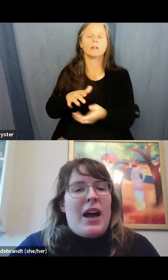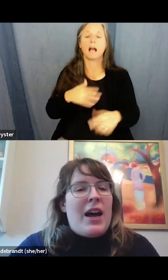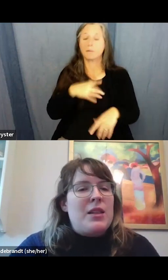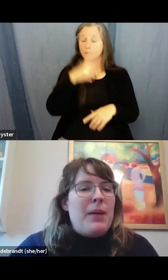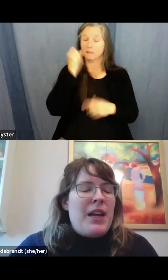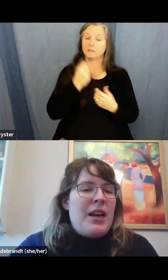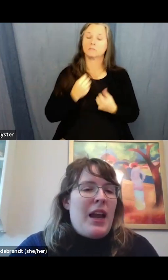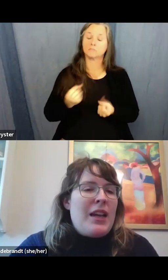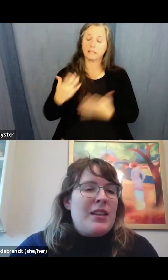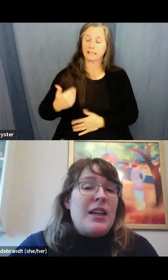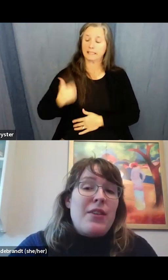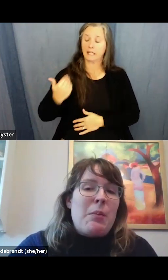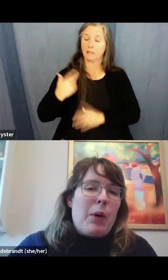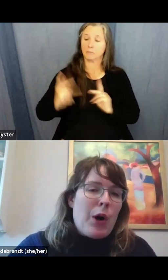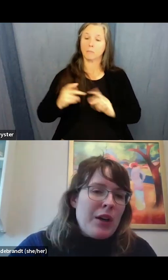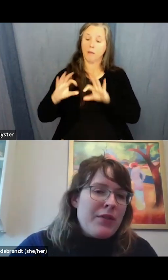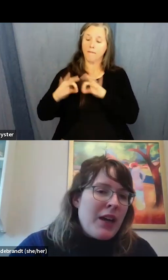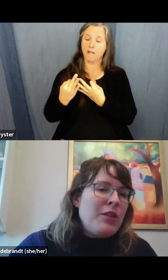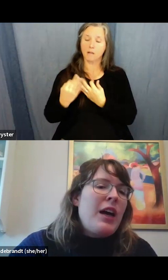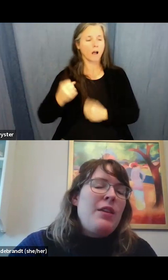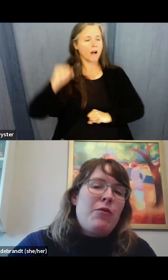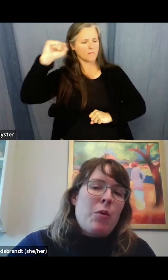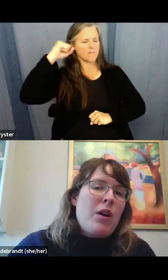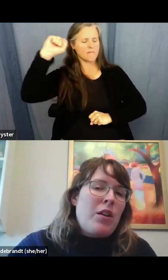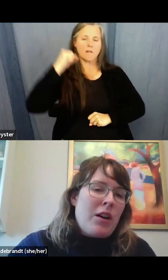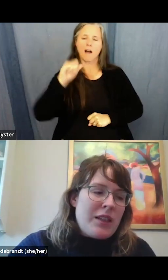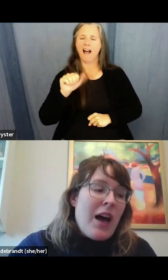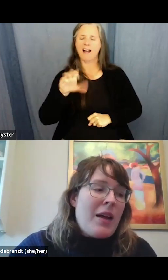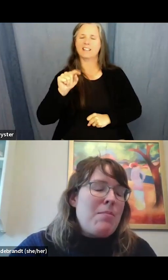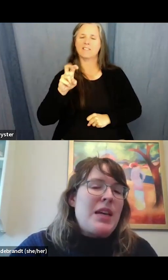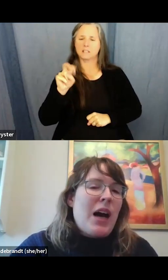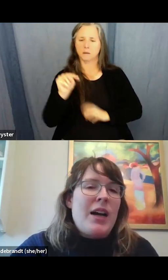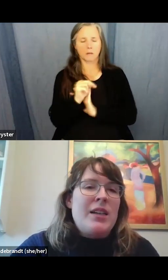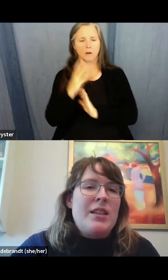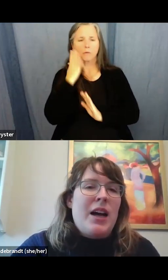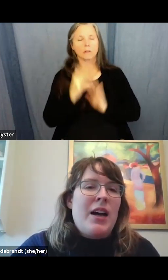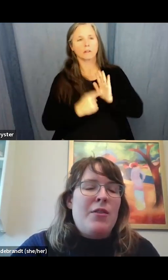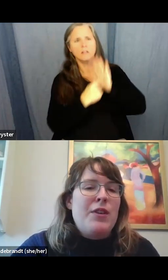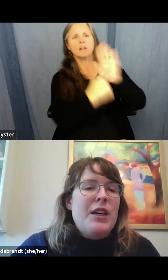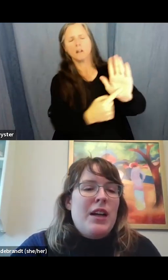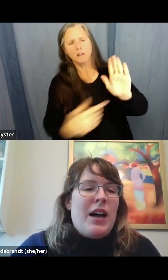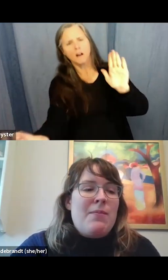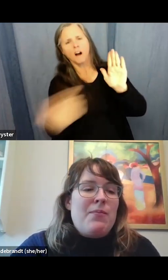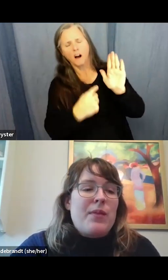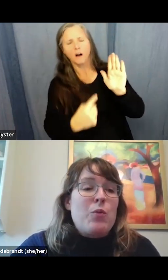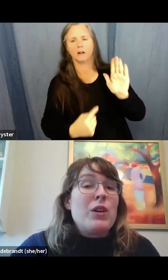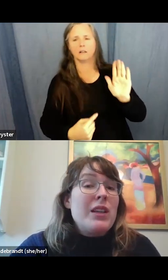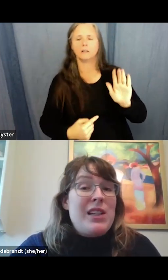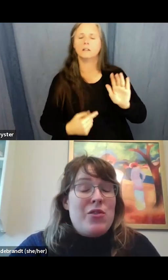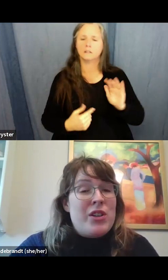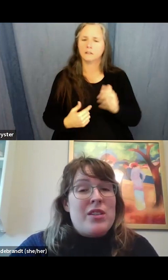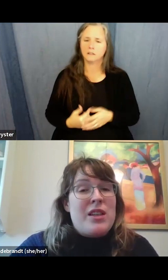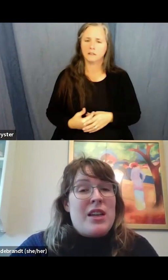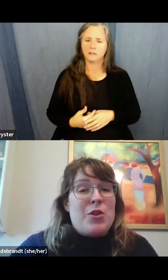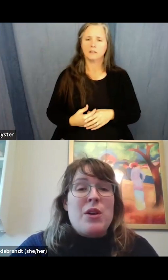something that has been a significant part of Title IX for a long time because of